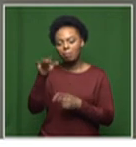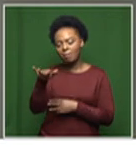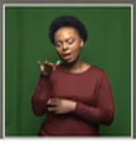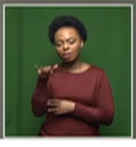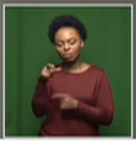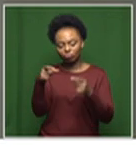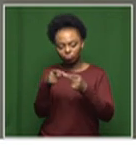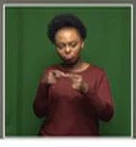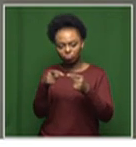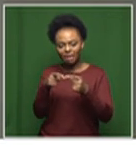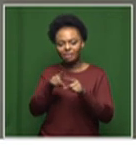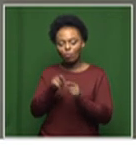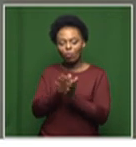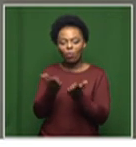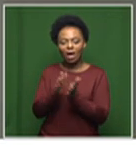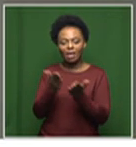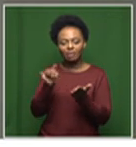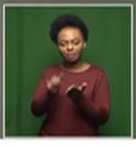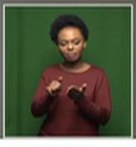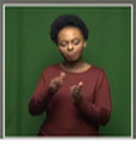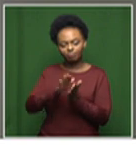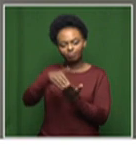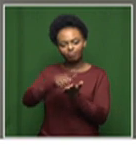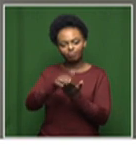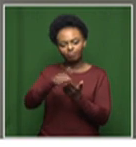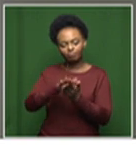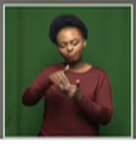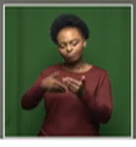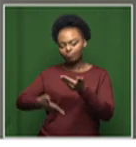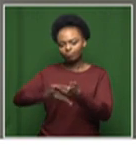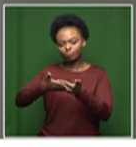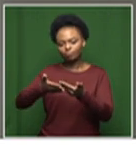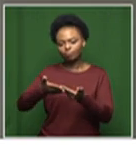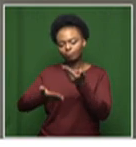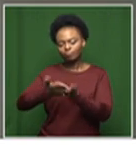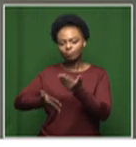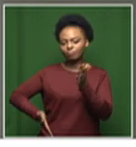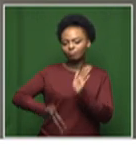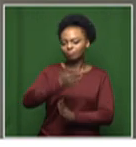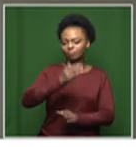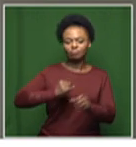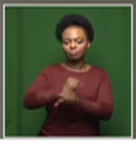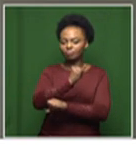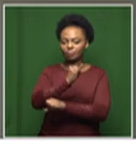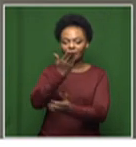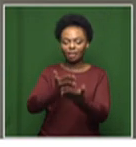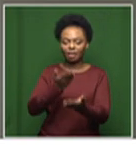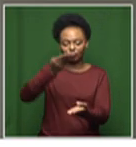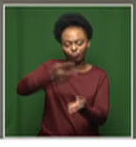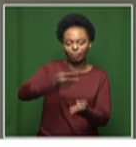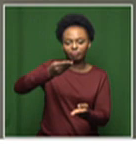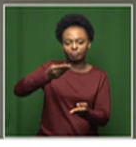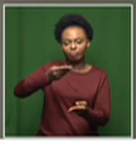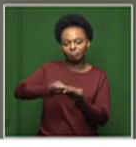digital wallets on your smartphone or your smart device can complete fast and secure transactions by a simple tap on